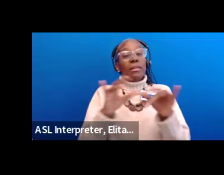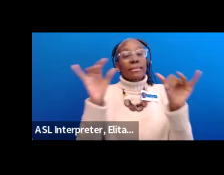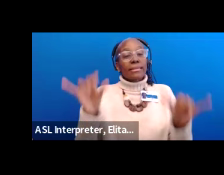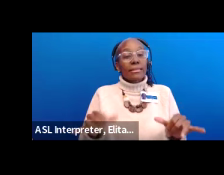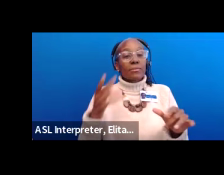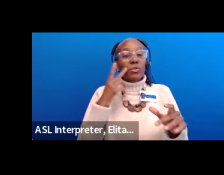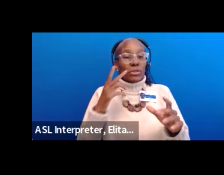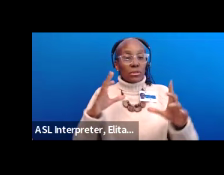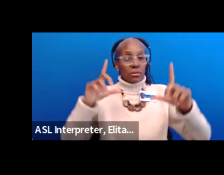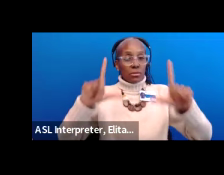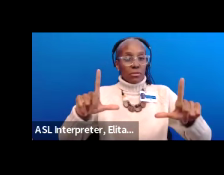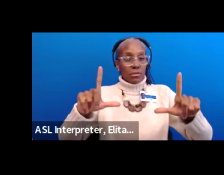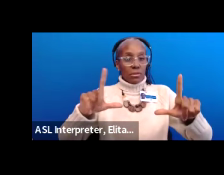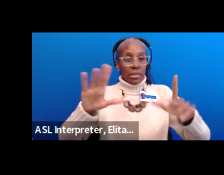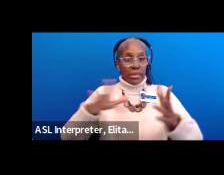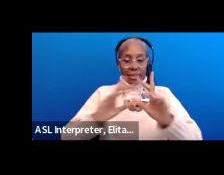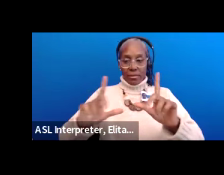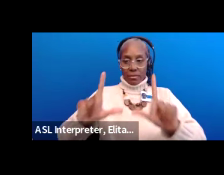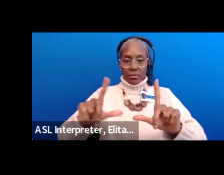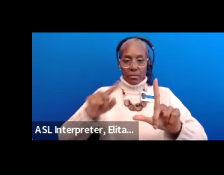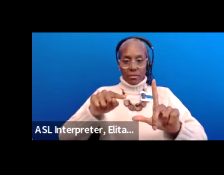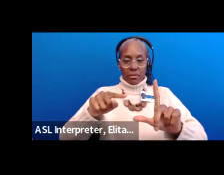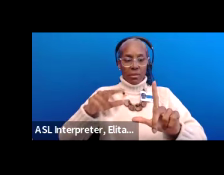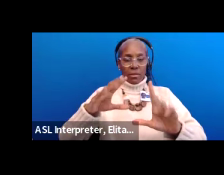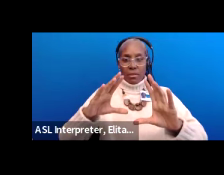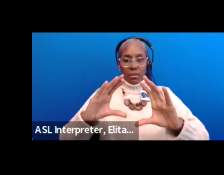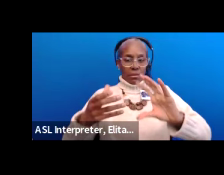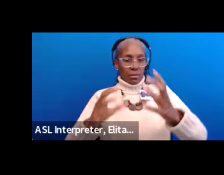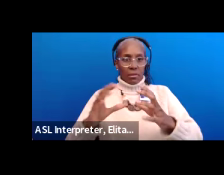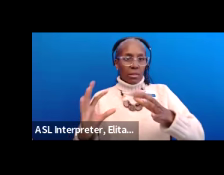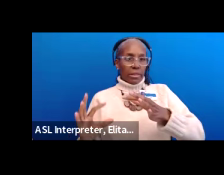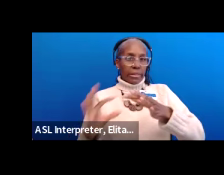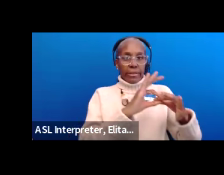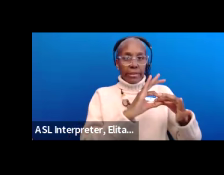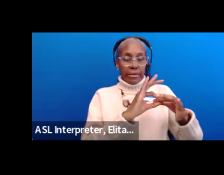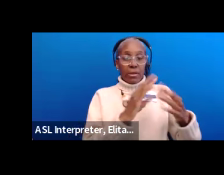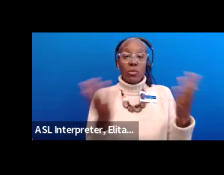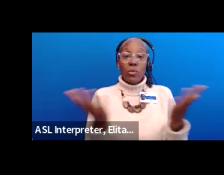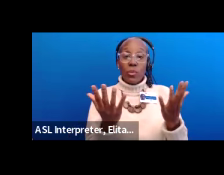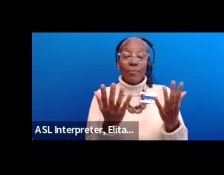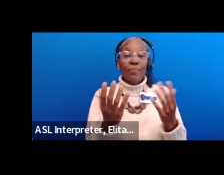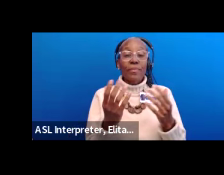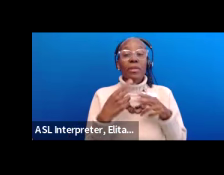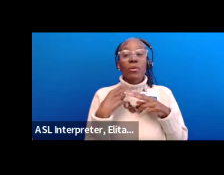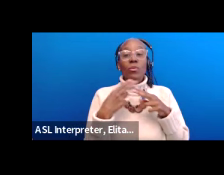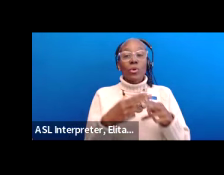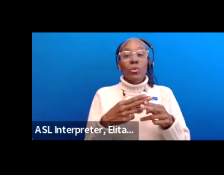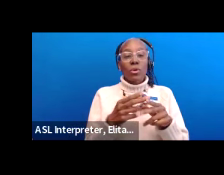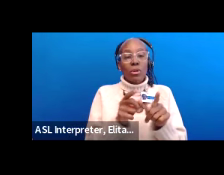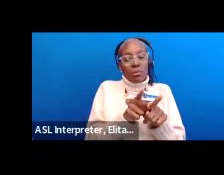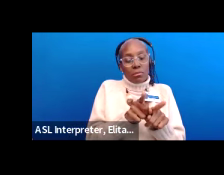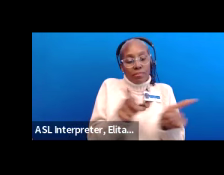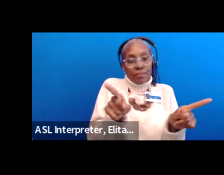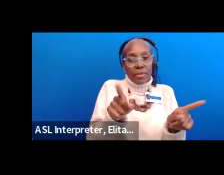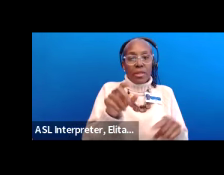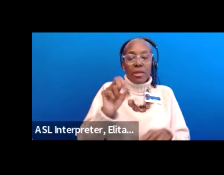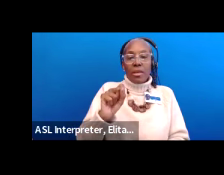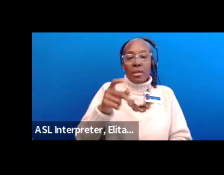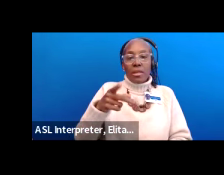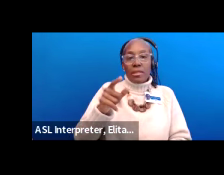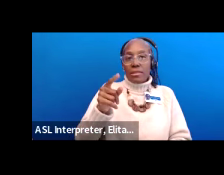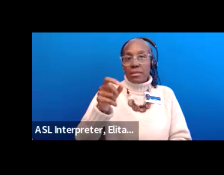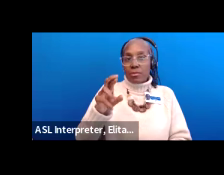see the stimulator there in the middle of the screen. This connects to we call it a splitter box, but it's a way to